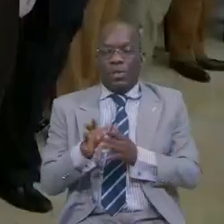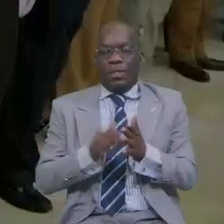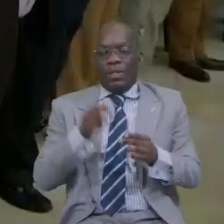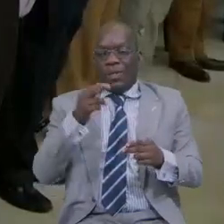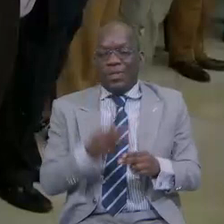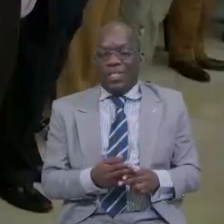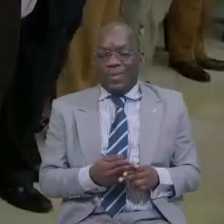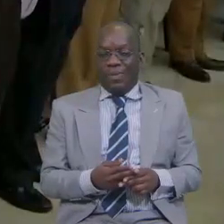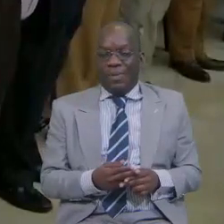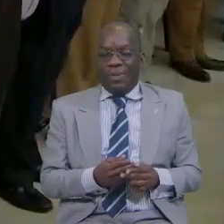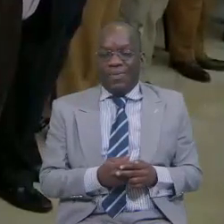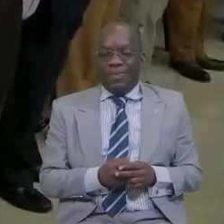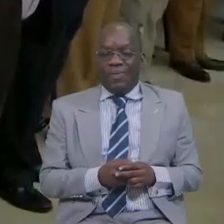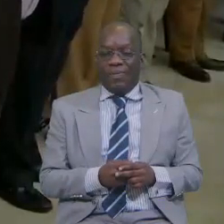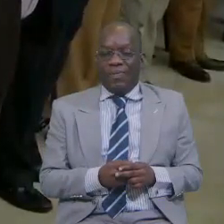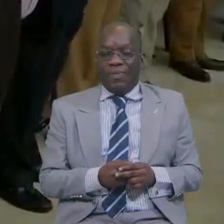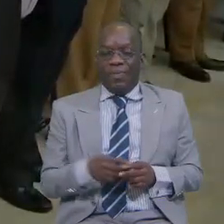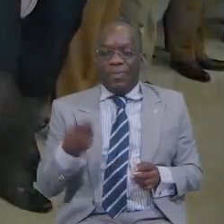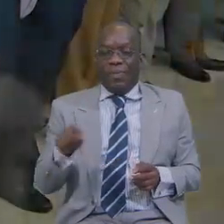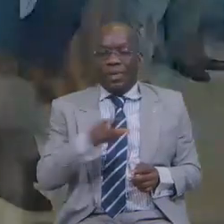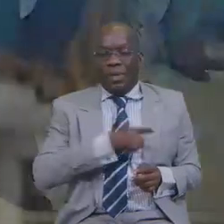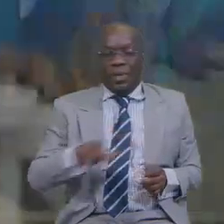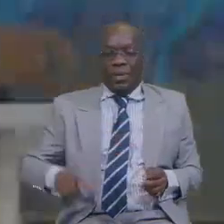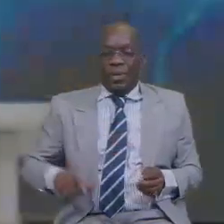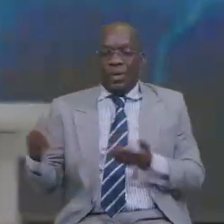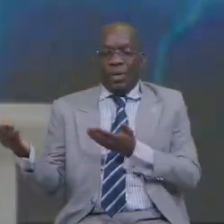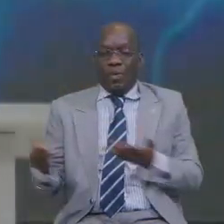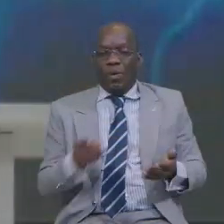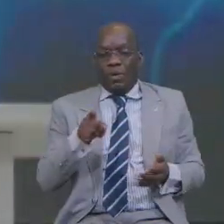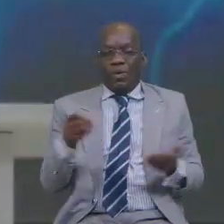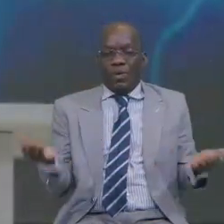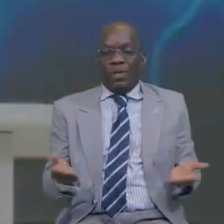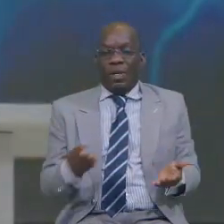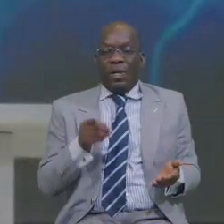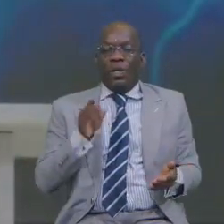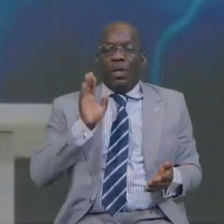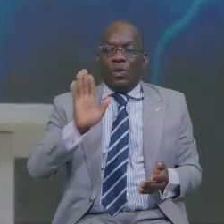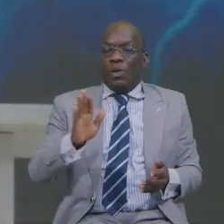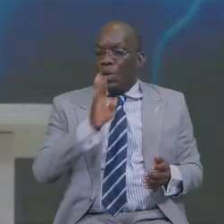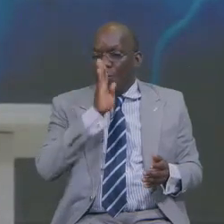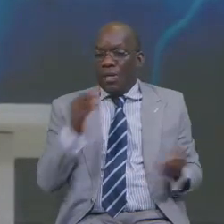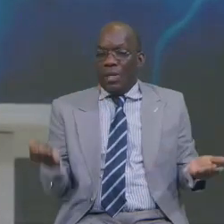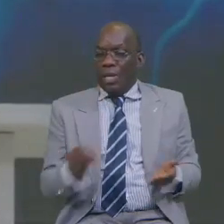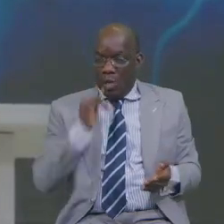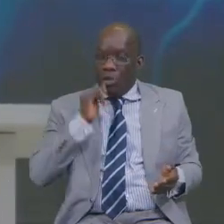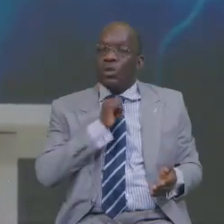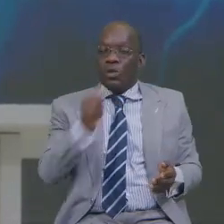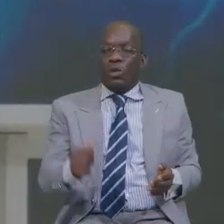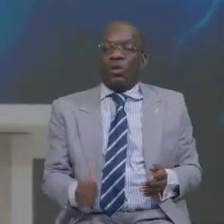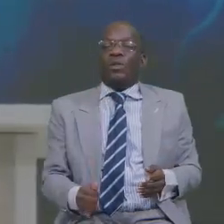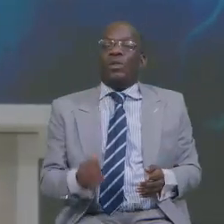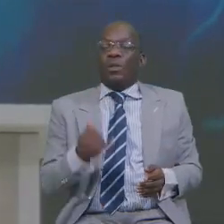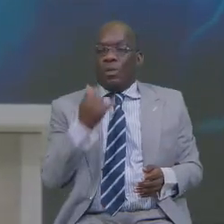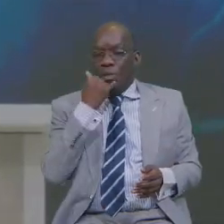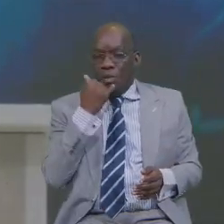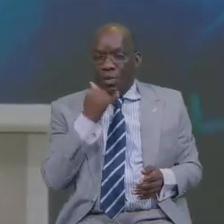name. The Lord brought you here. Your being here is not an accident. And I pray that the purpose